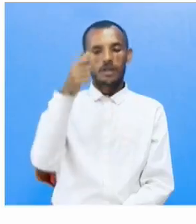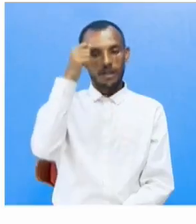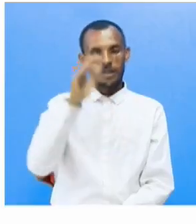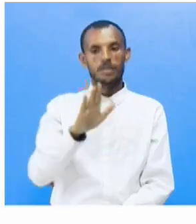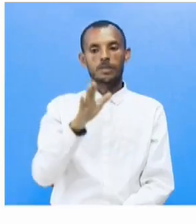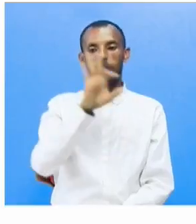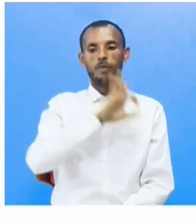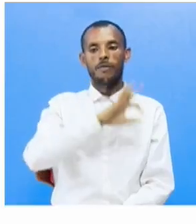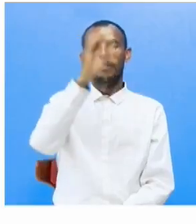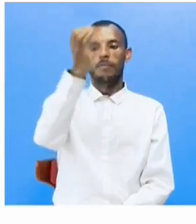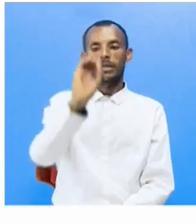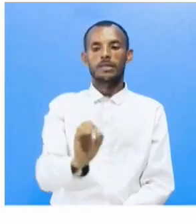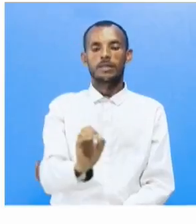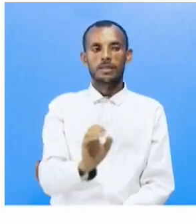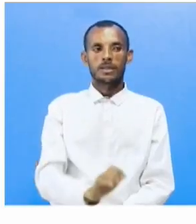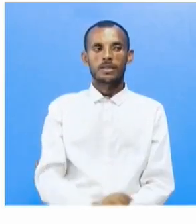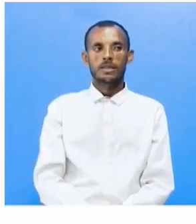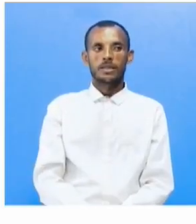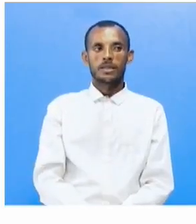profit percent.